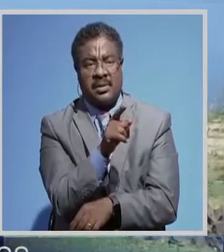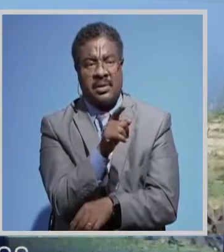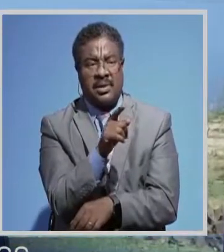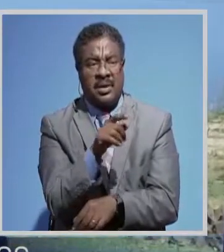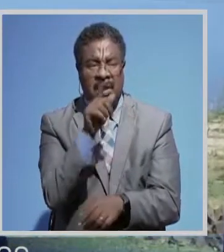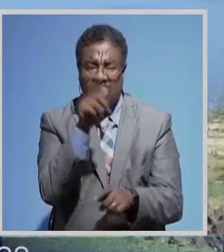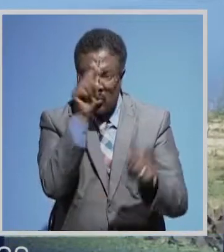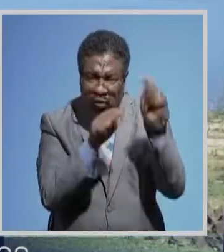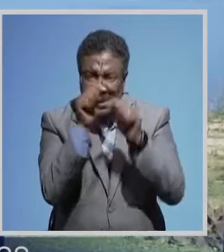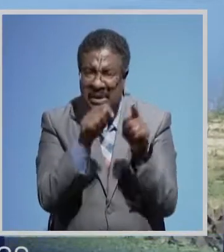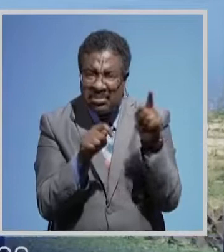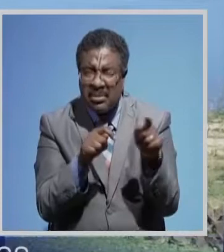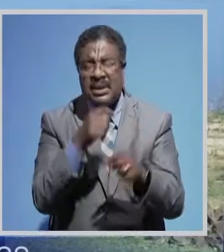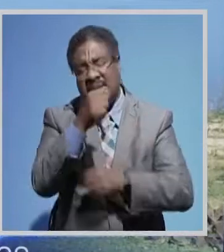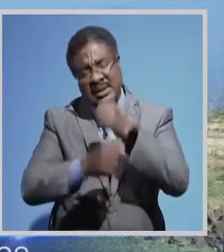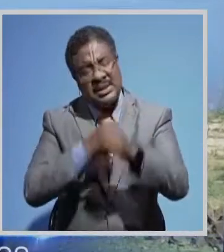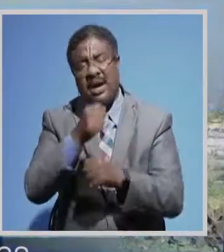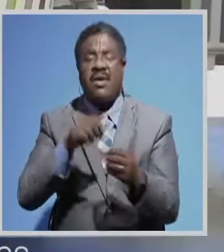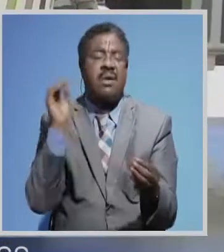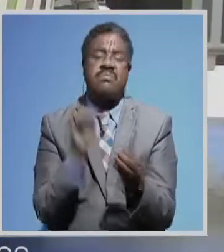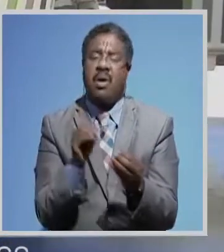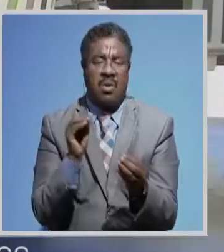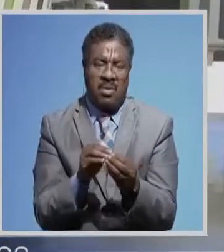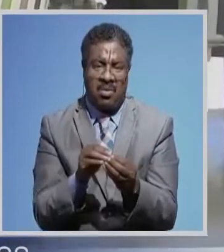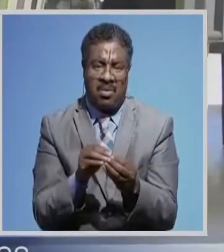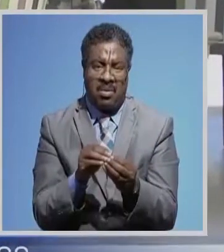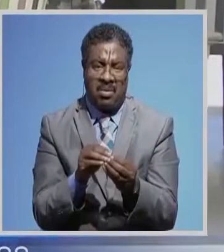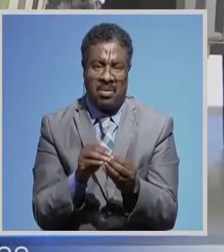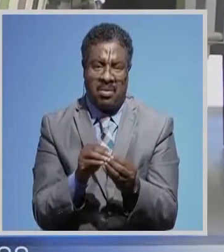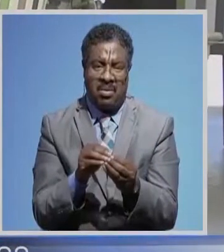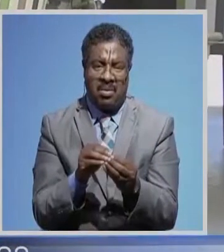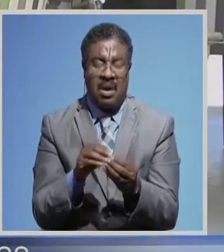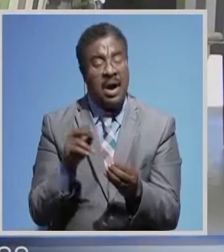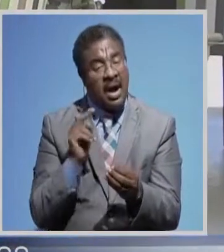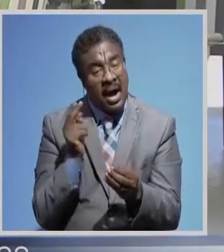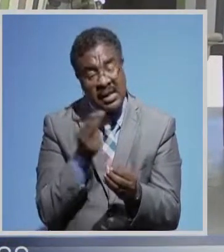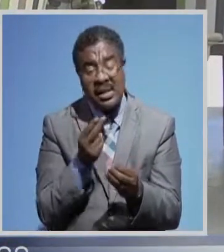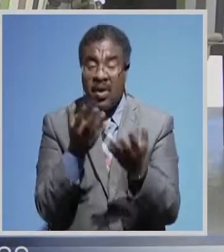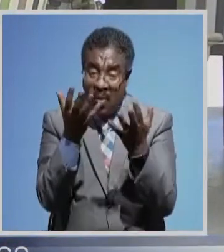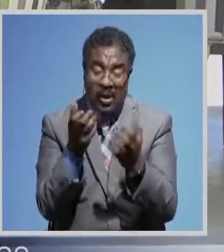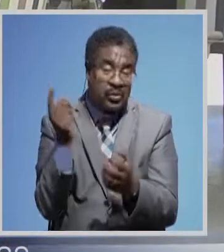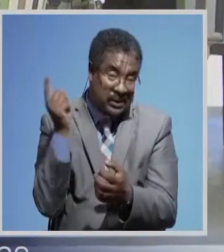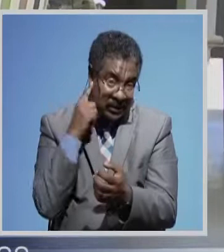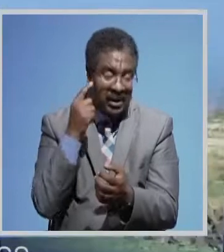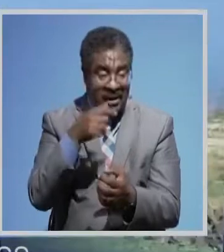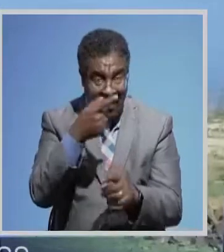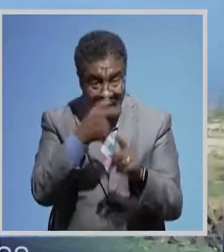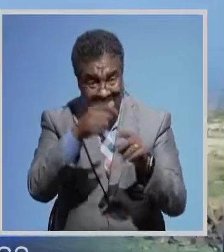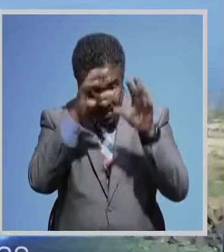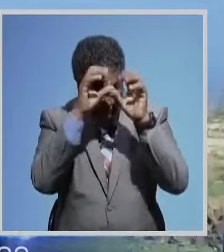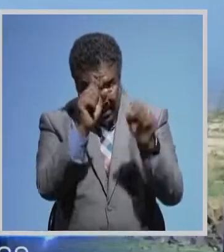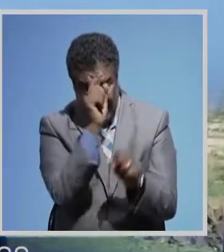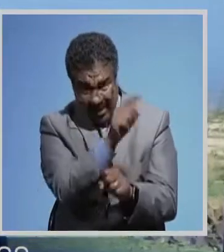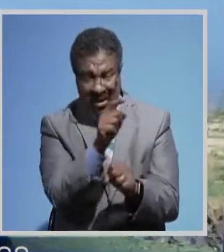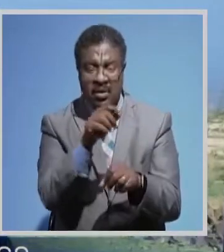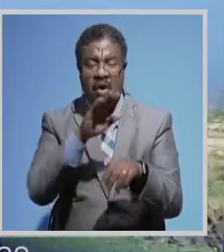sector that has been hard hit, are really looking at or looking out for that one pronouncement that will be made by the